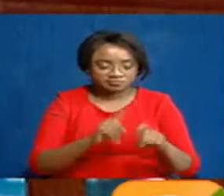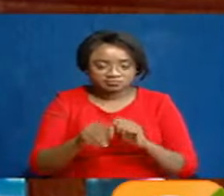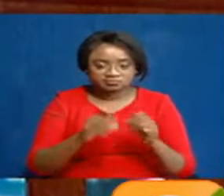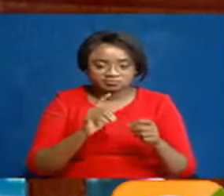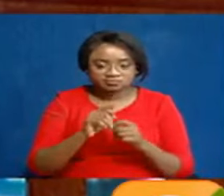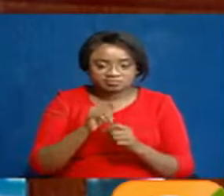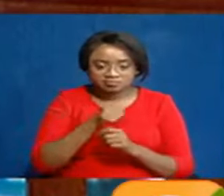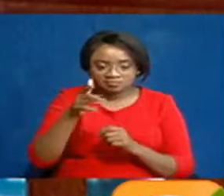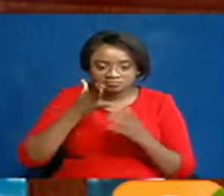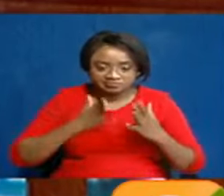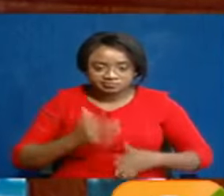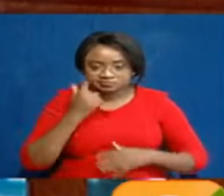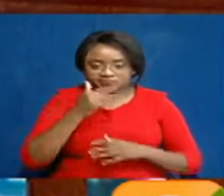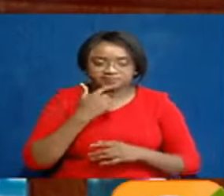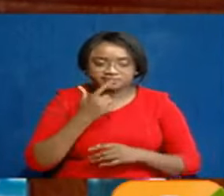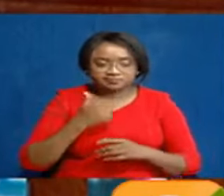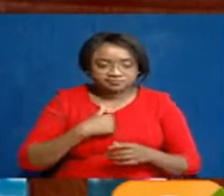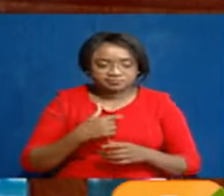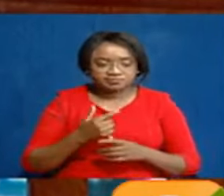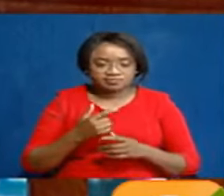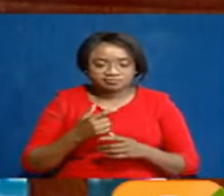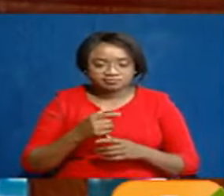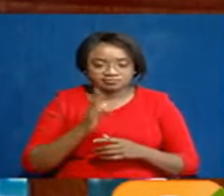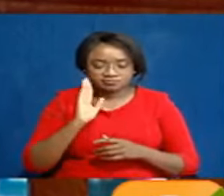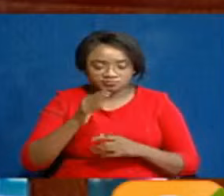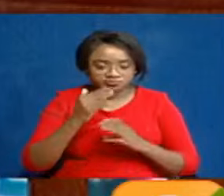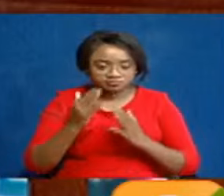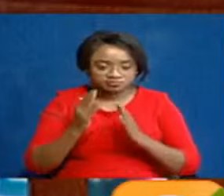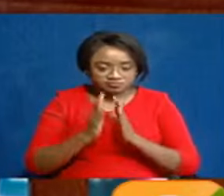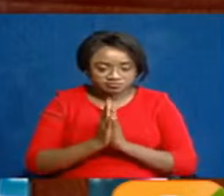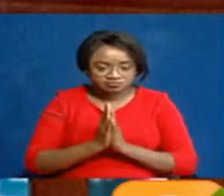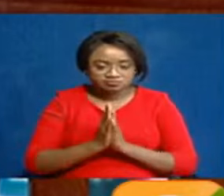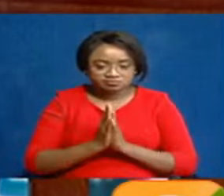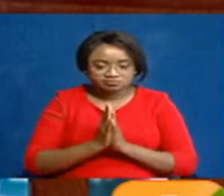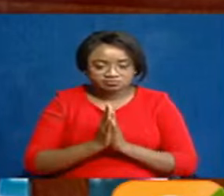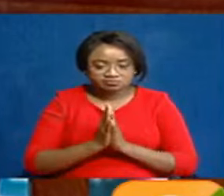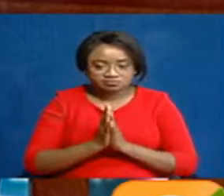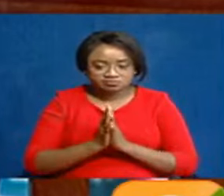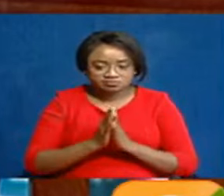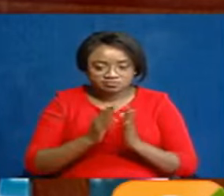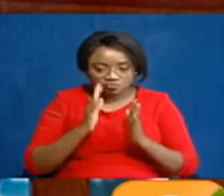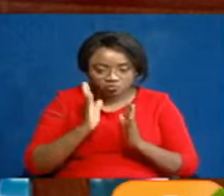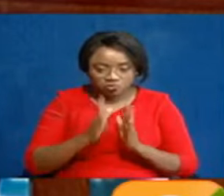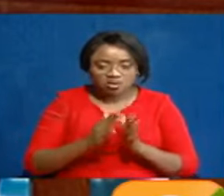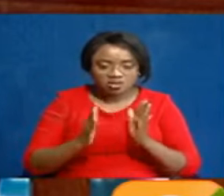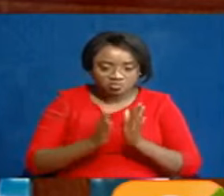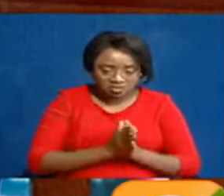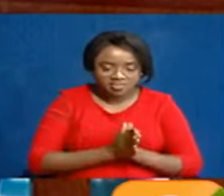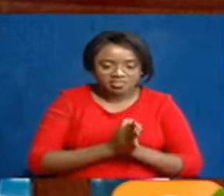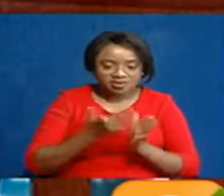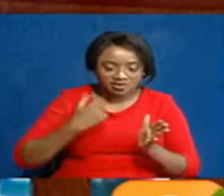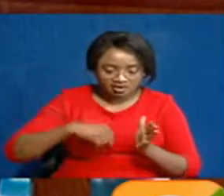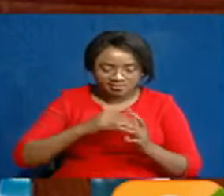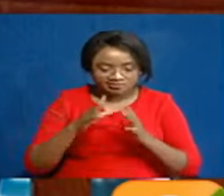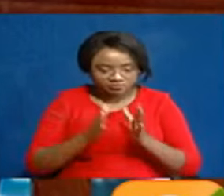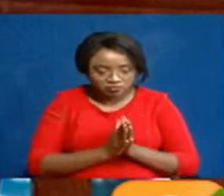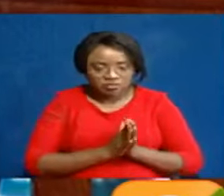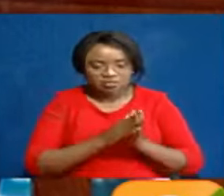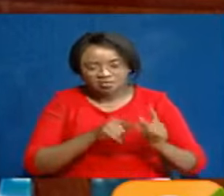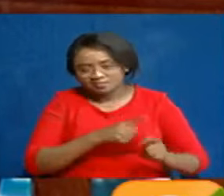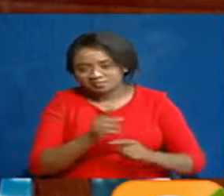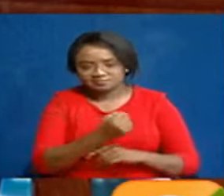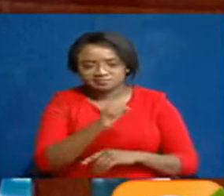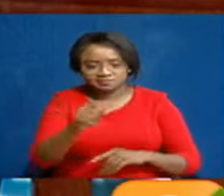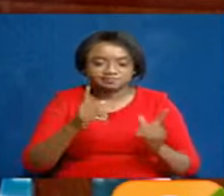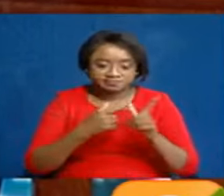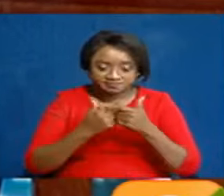us that they had 100 million shillings. 2 years ago, they have come back. They are saying they